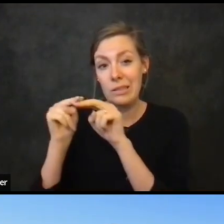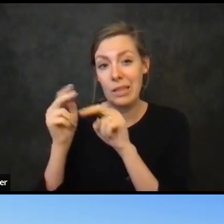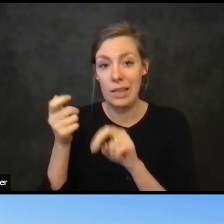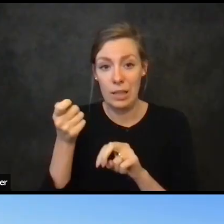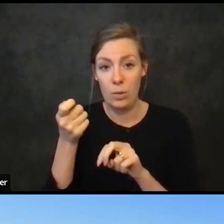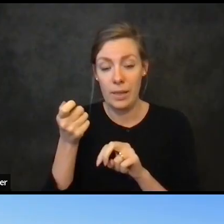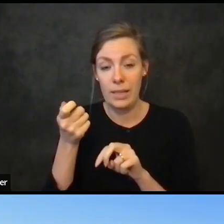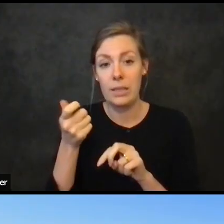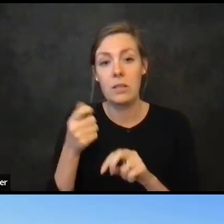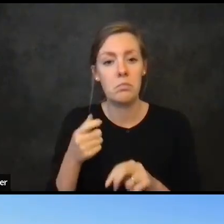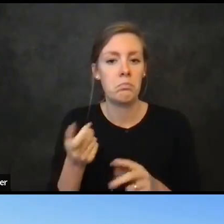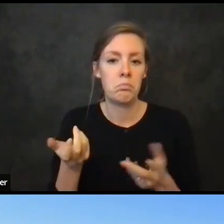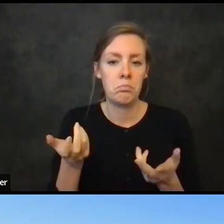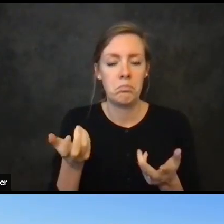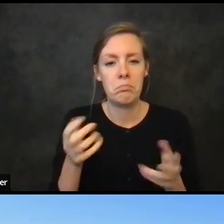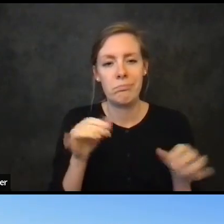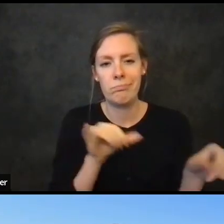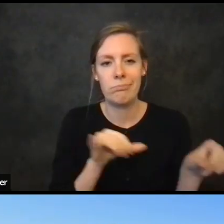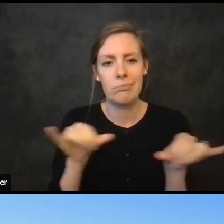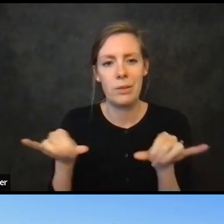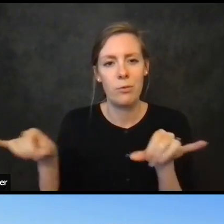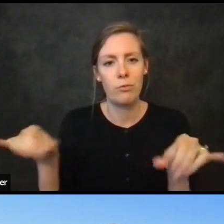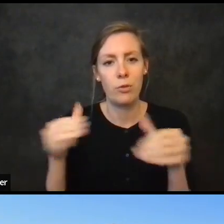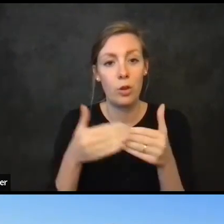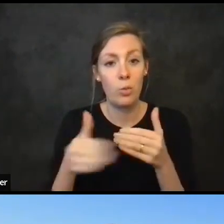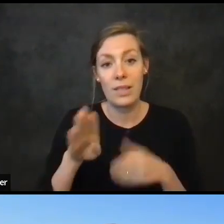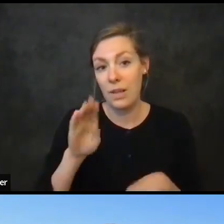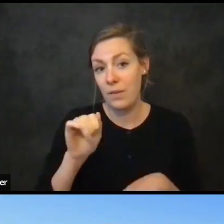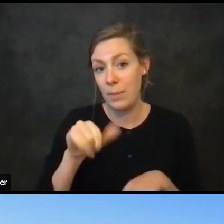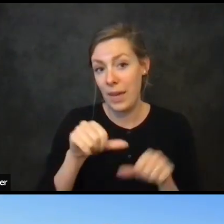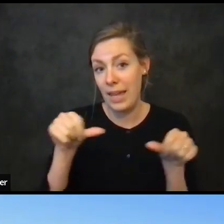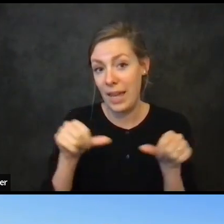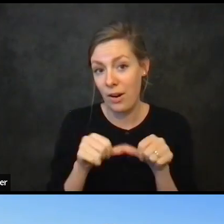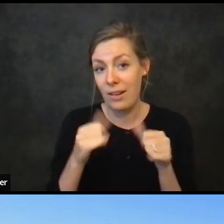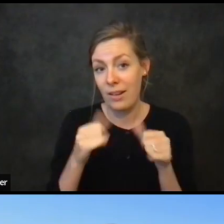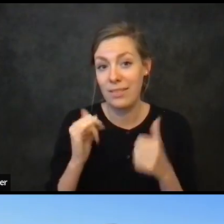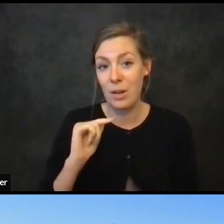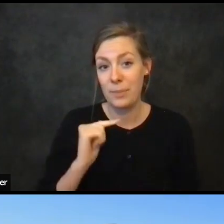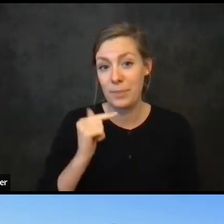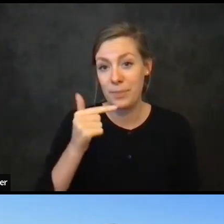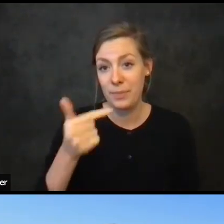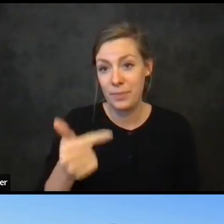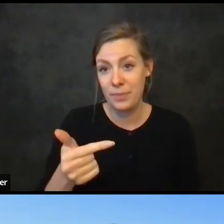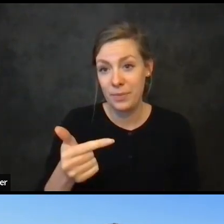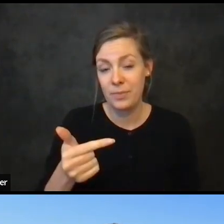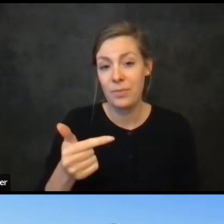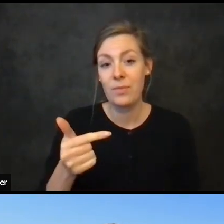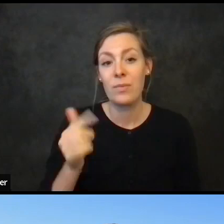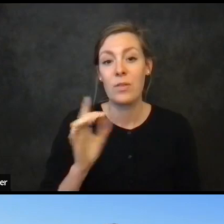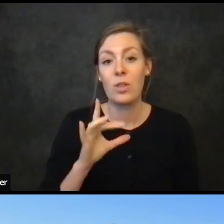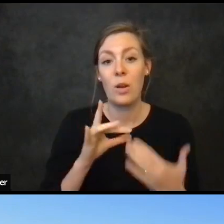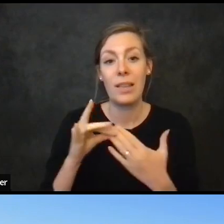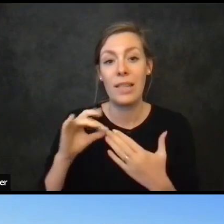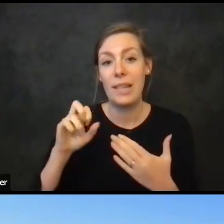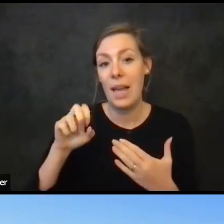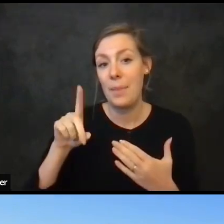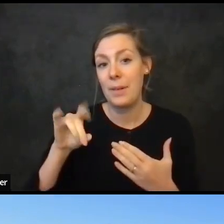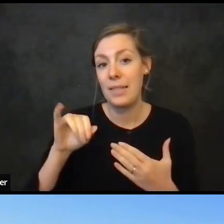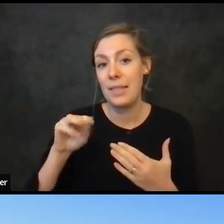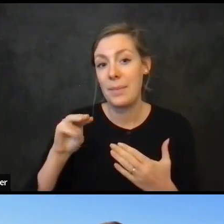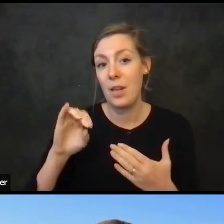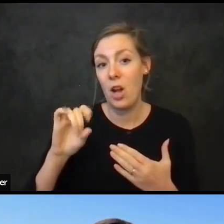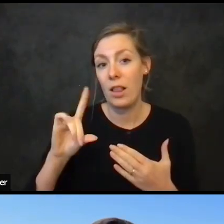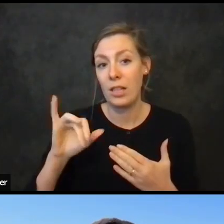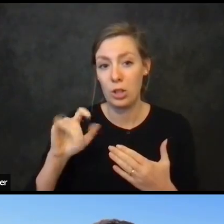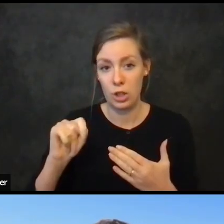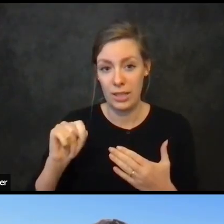moment, like the rest of the Bay Area. Now I'm going to turn this over to our lead epidemiologist, Kate Pack, who's going to run through